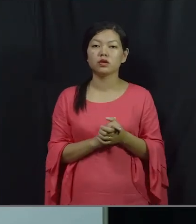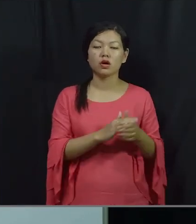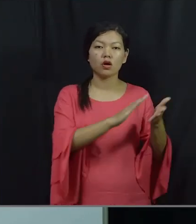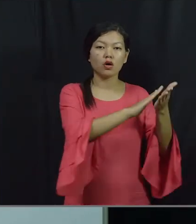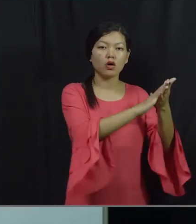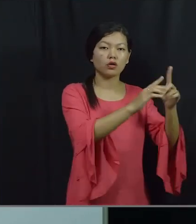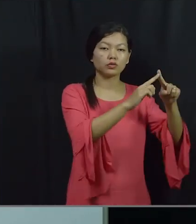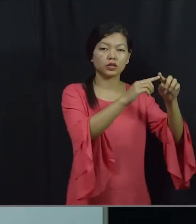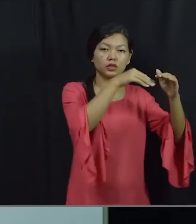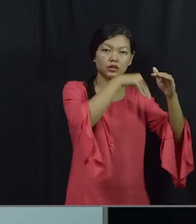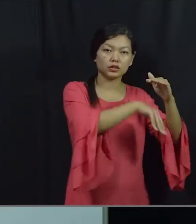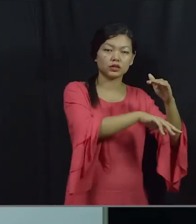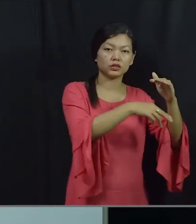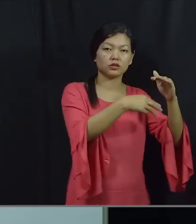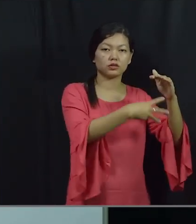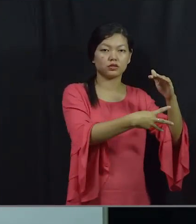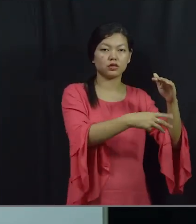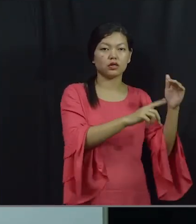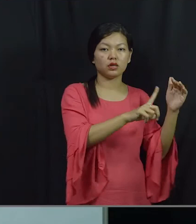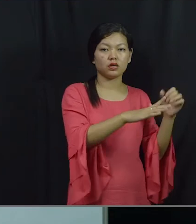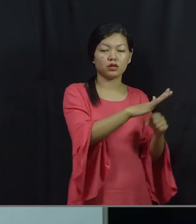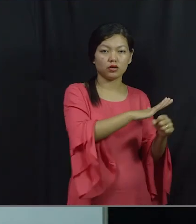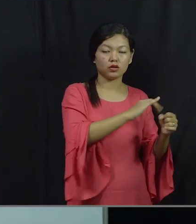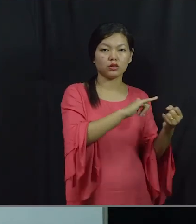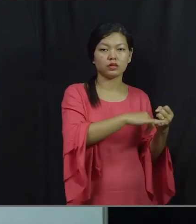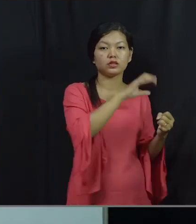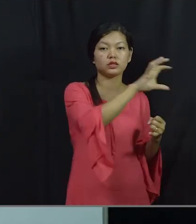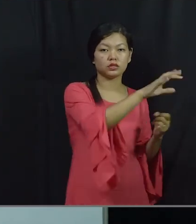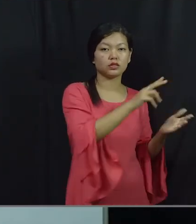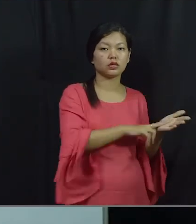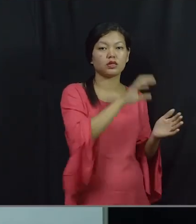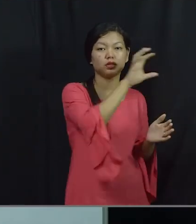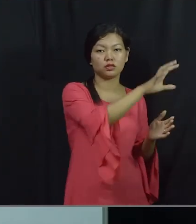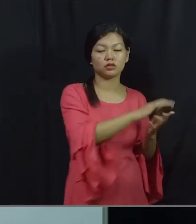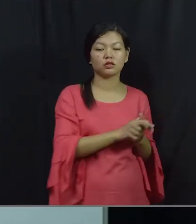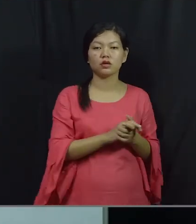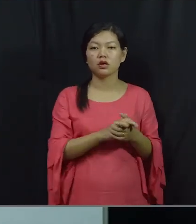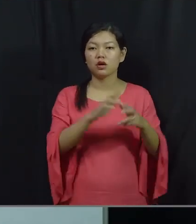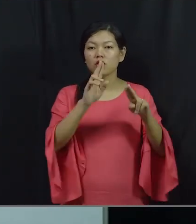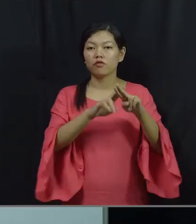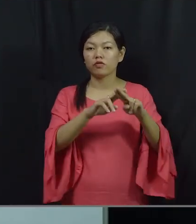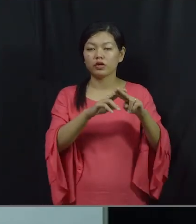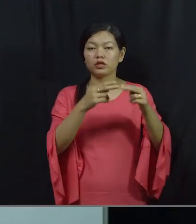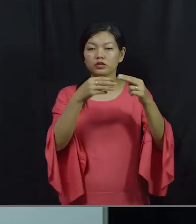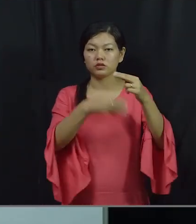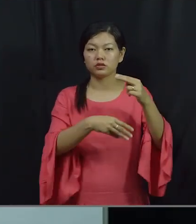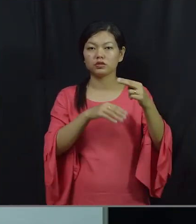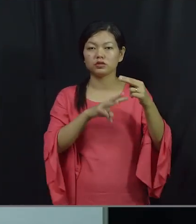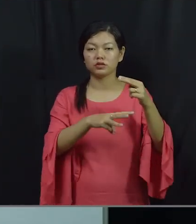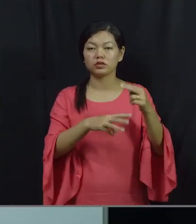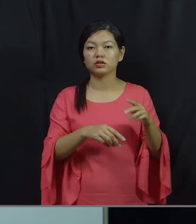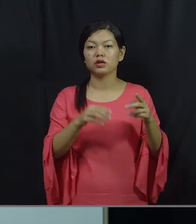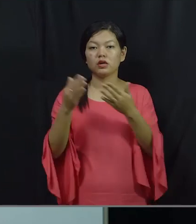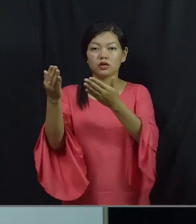home trade can be again further divided into local, state and national level, whereas foreign trade can be again divided into import, export and entry